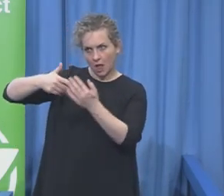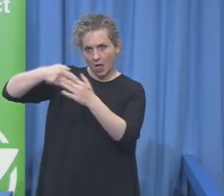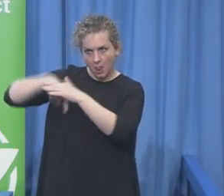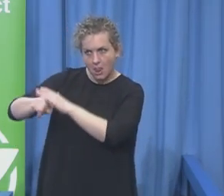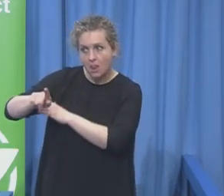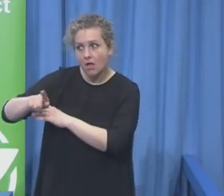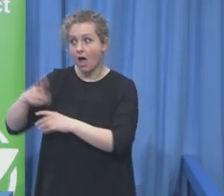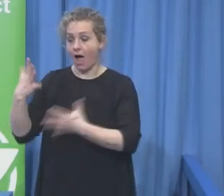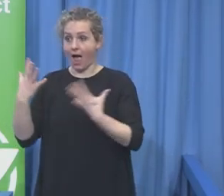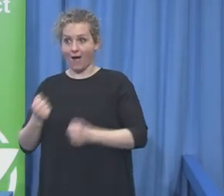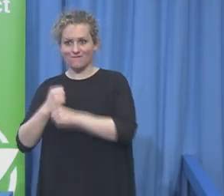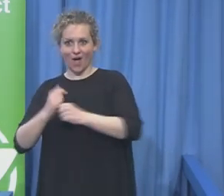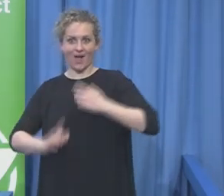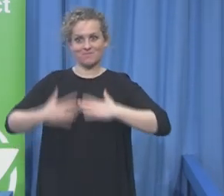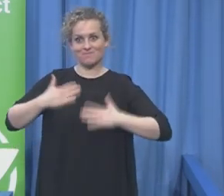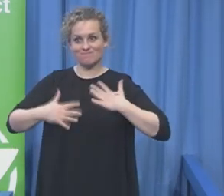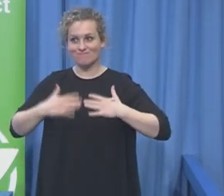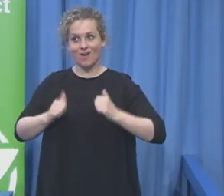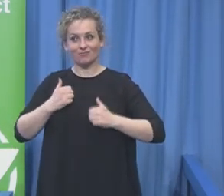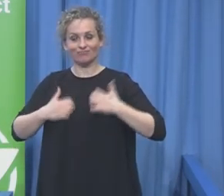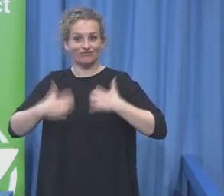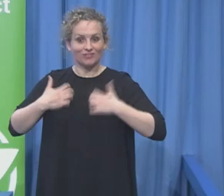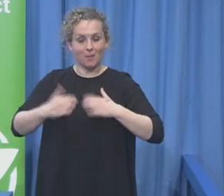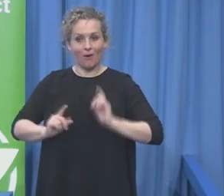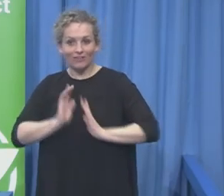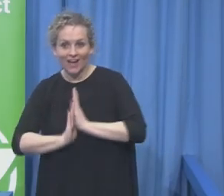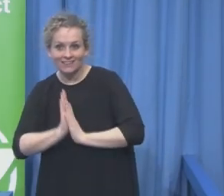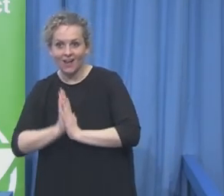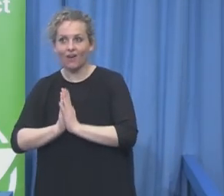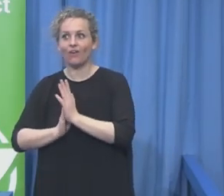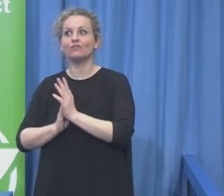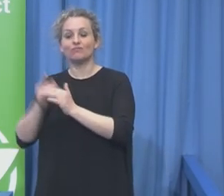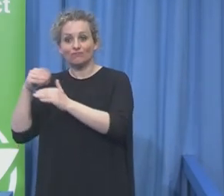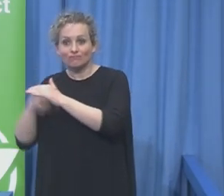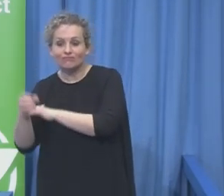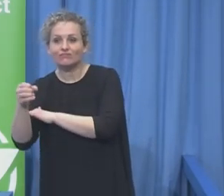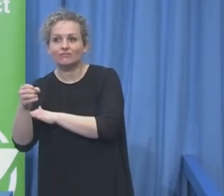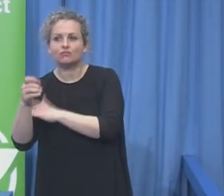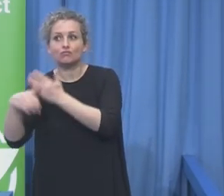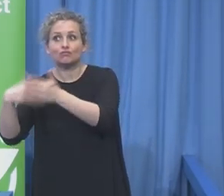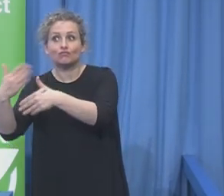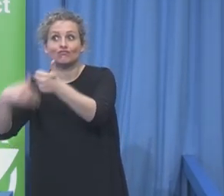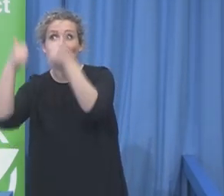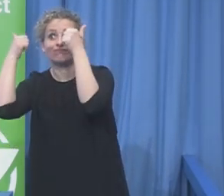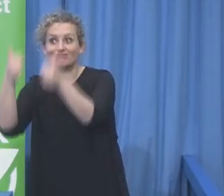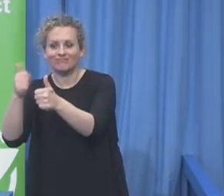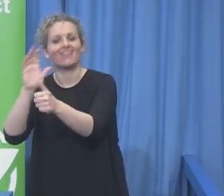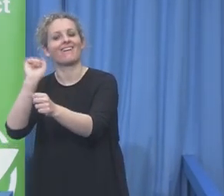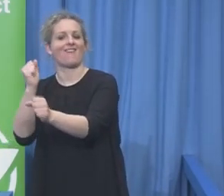well in the OJT, then they will be absorbed after that. So OJT is for me a key